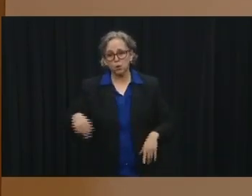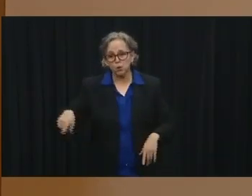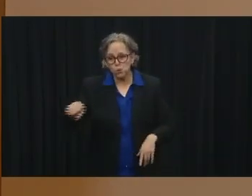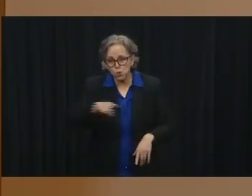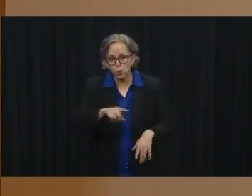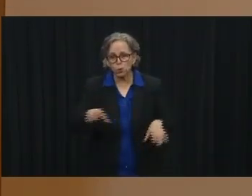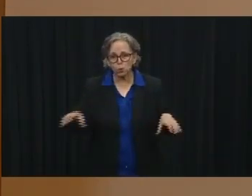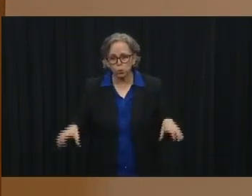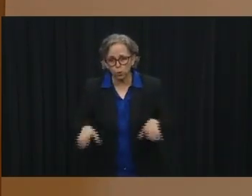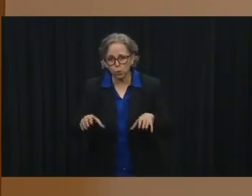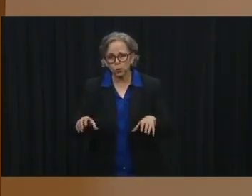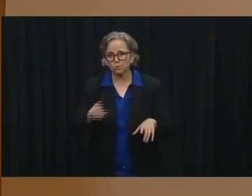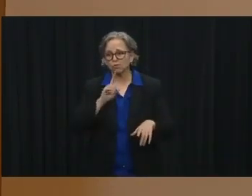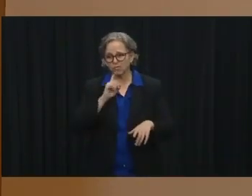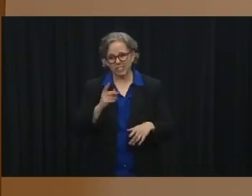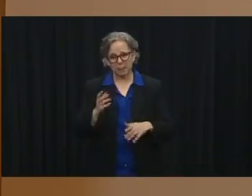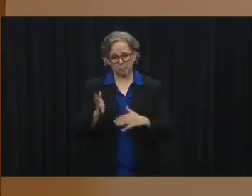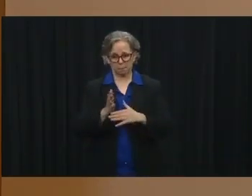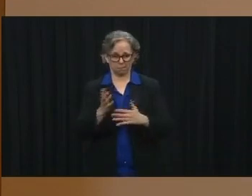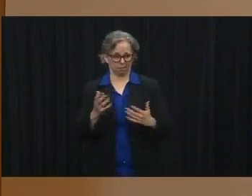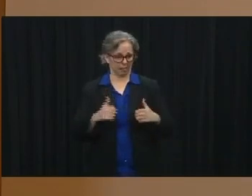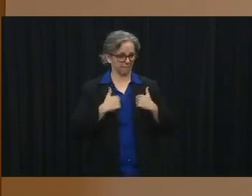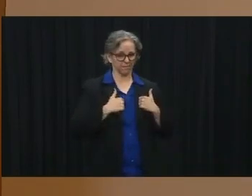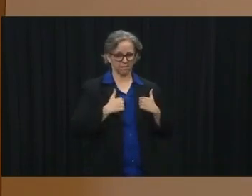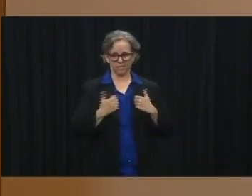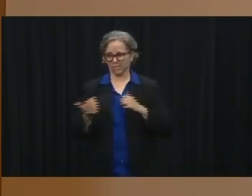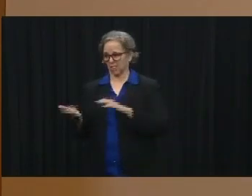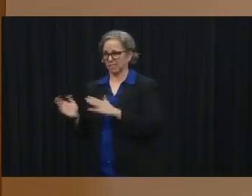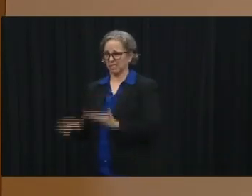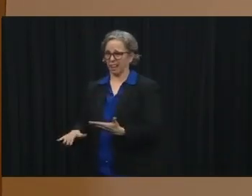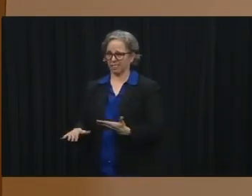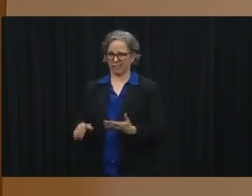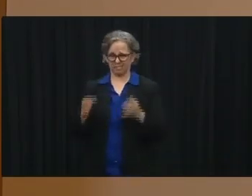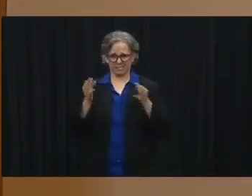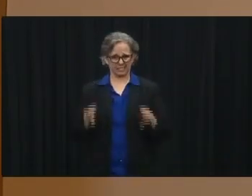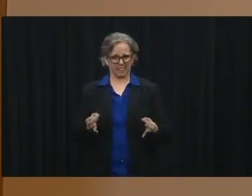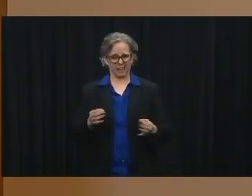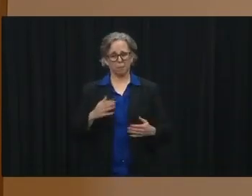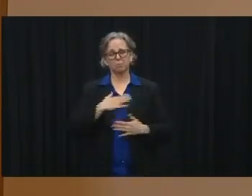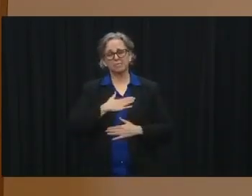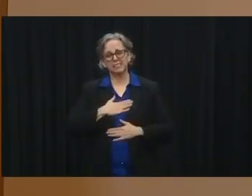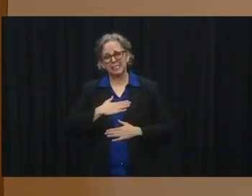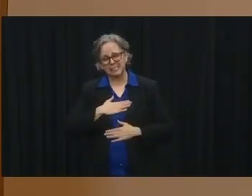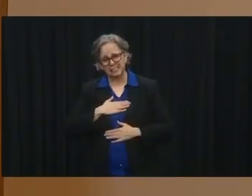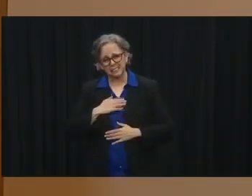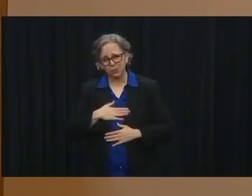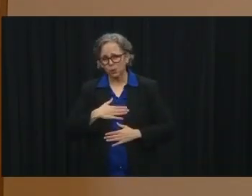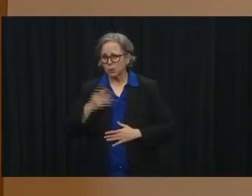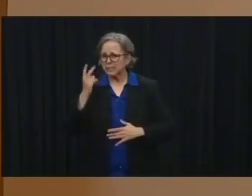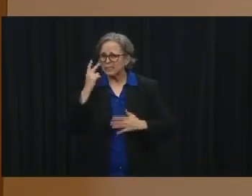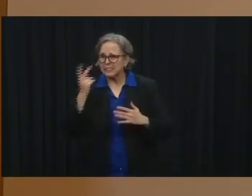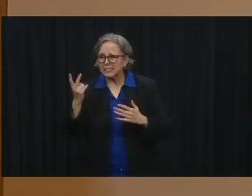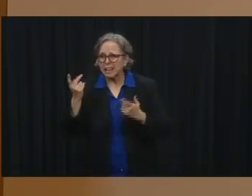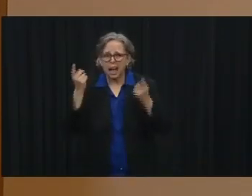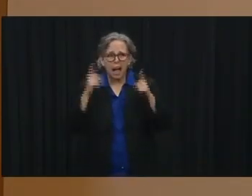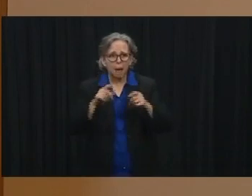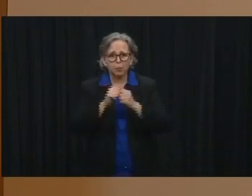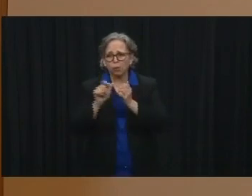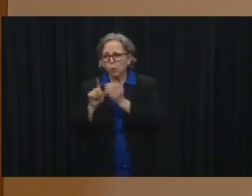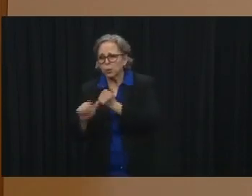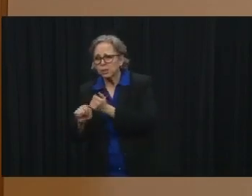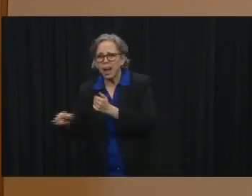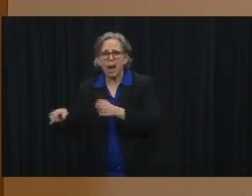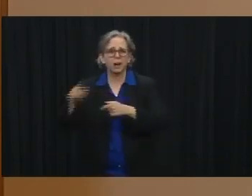in New York. You see what's happening in places like Louisiana. This is real, and everything each of us is